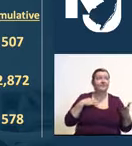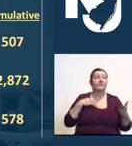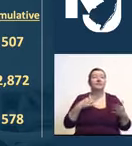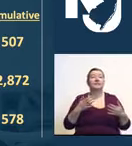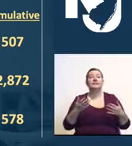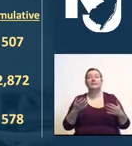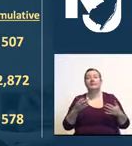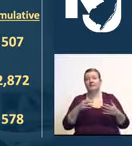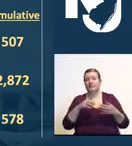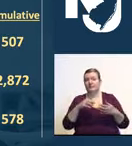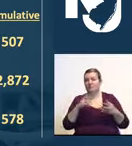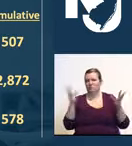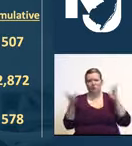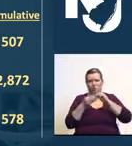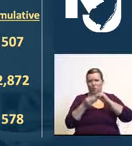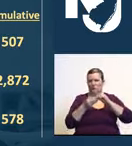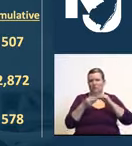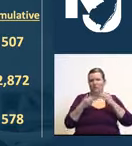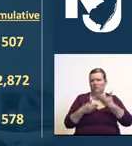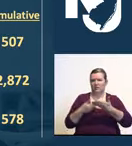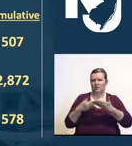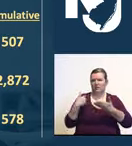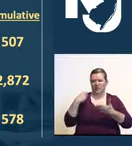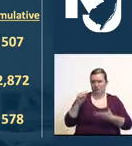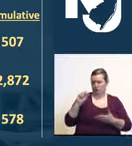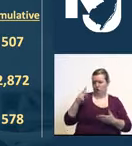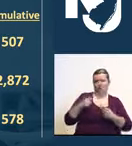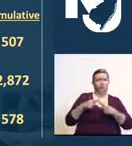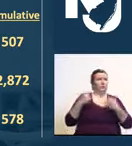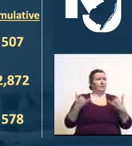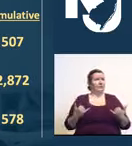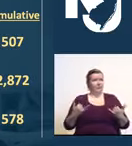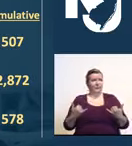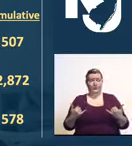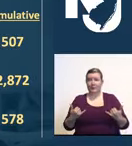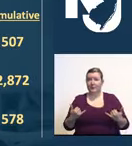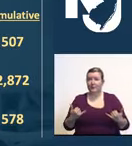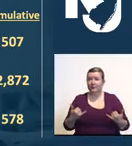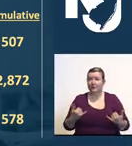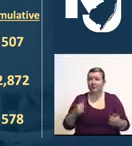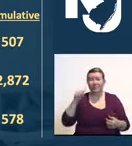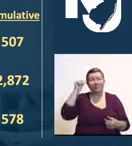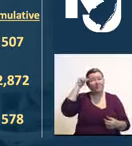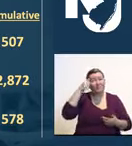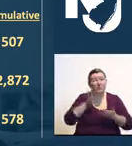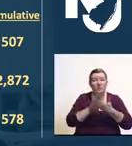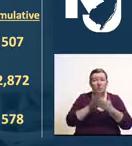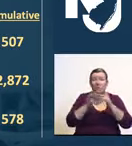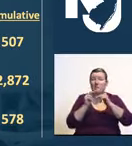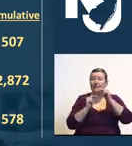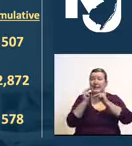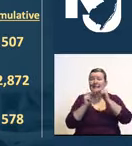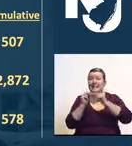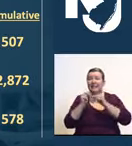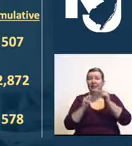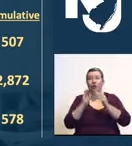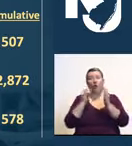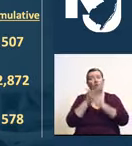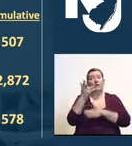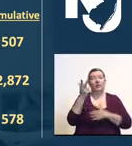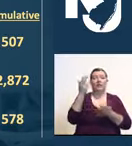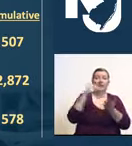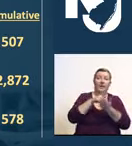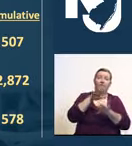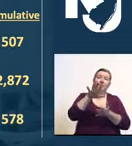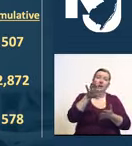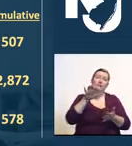cumulative since the end of August. You got to remember that we operate 3,500 buildings and we have 1.4 million